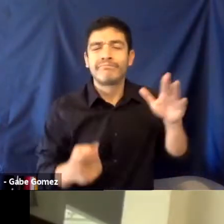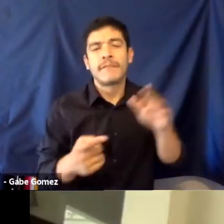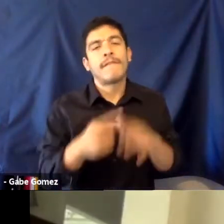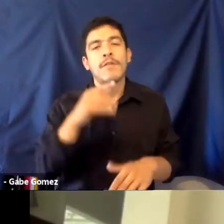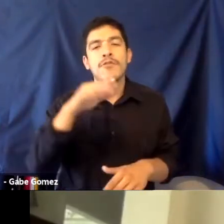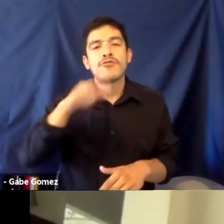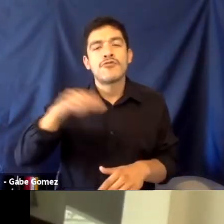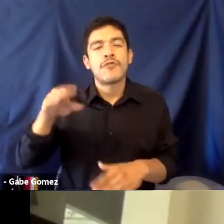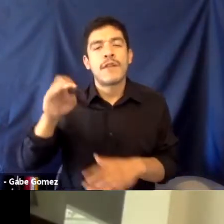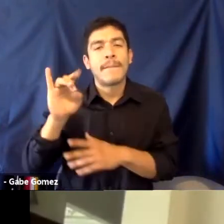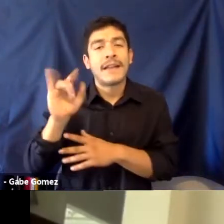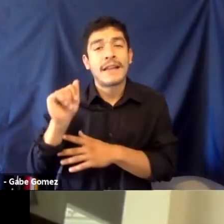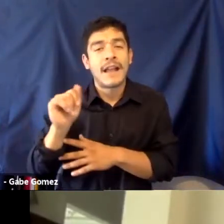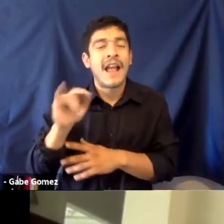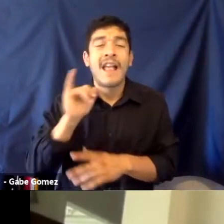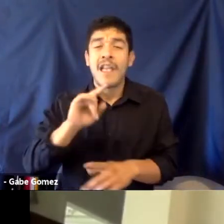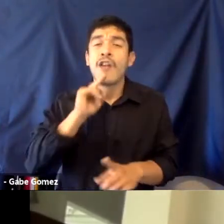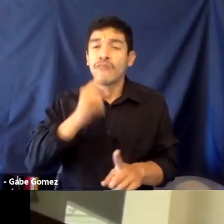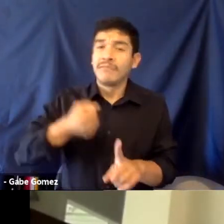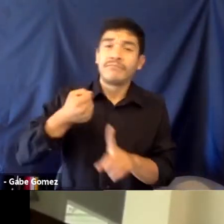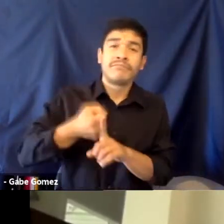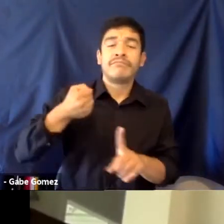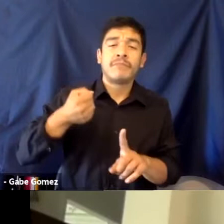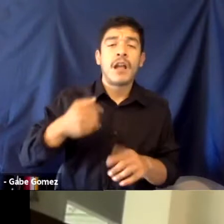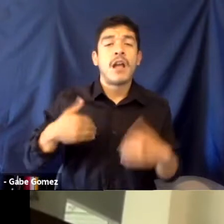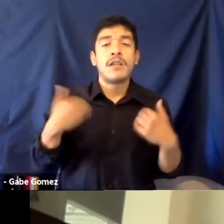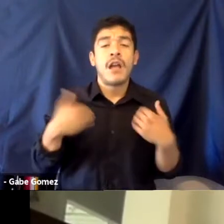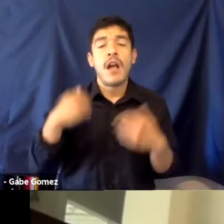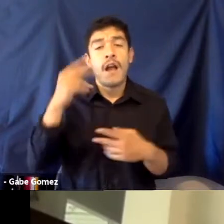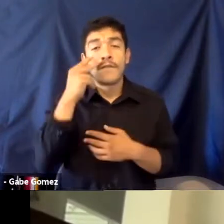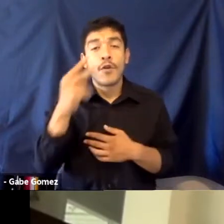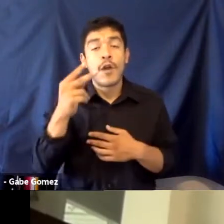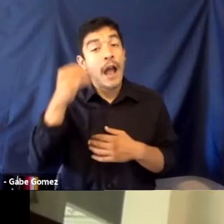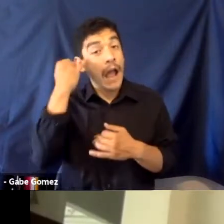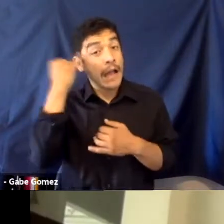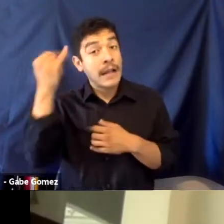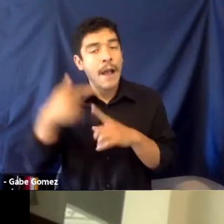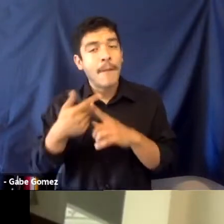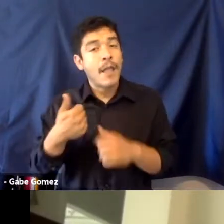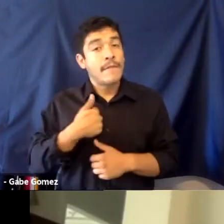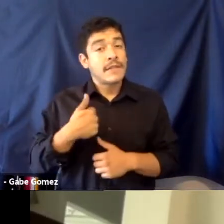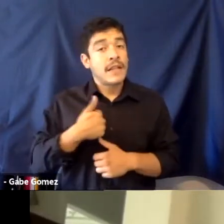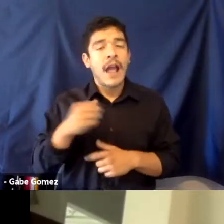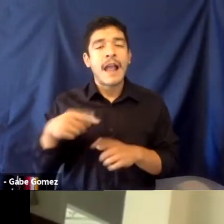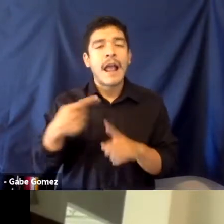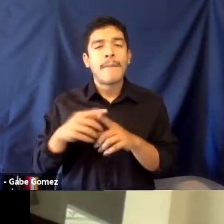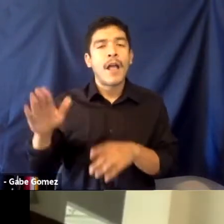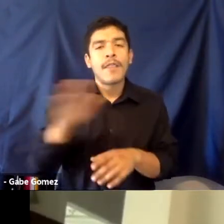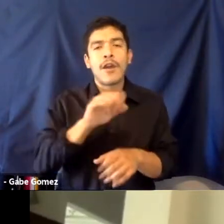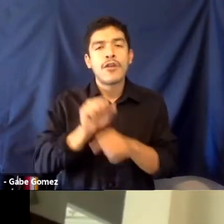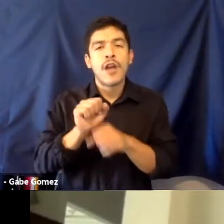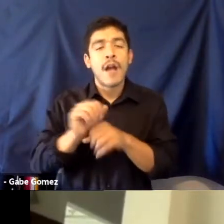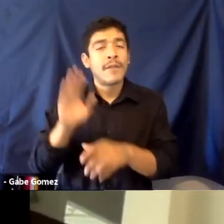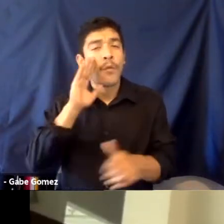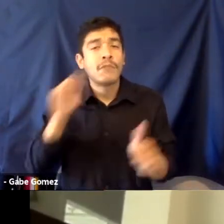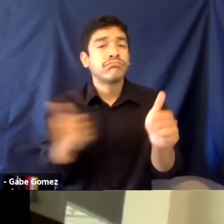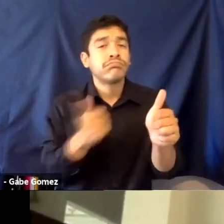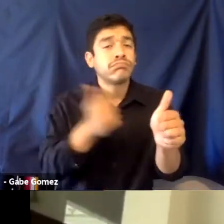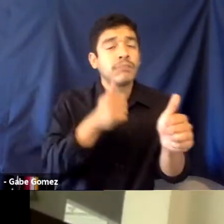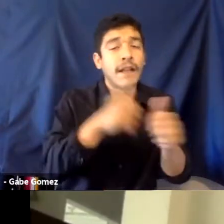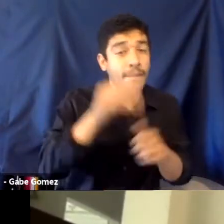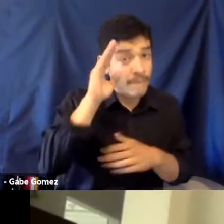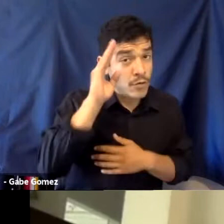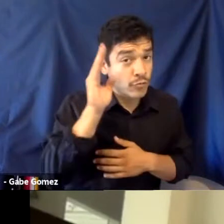And this has a real impact on young viewers' ideas about themselves and about the occupations that they will pursue. Now,